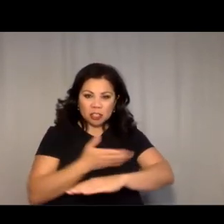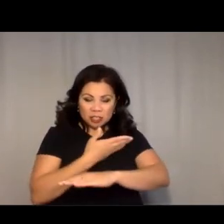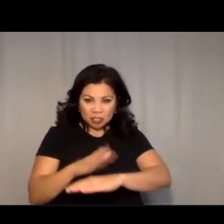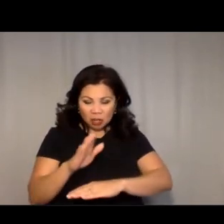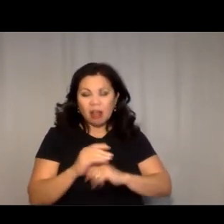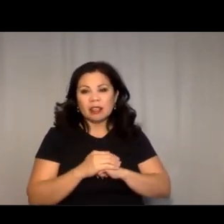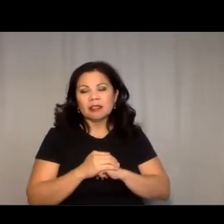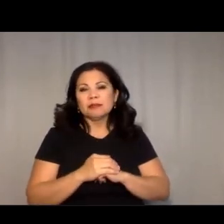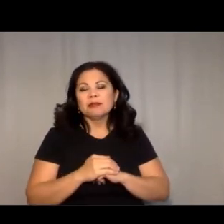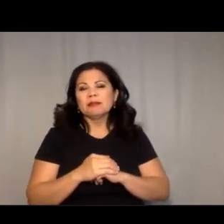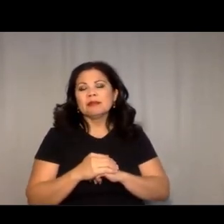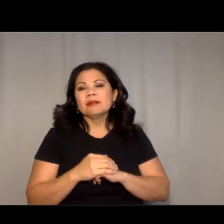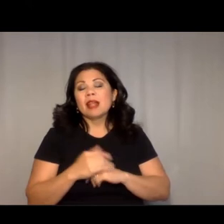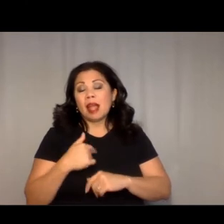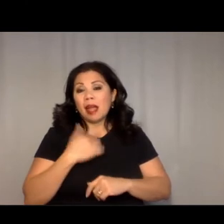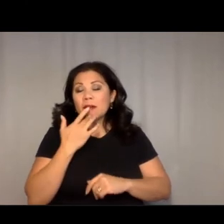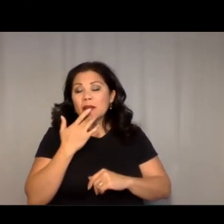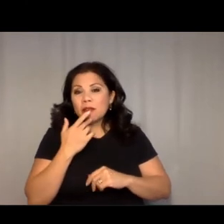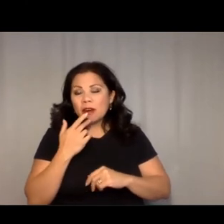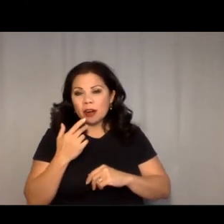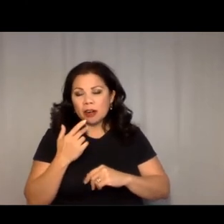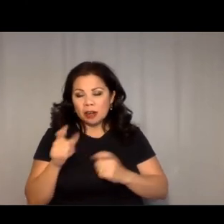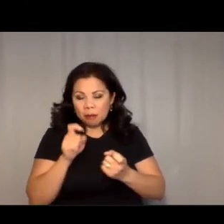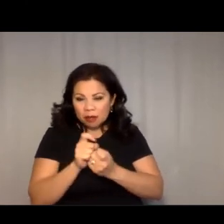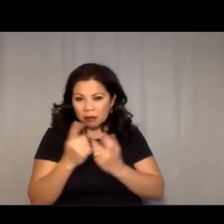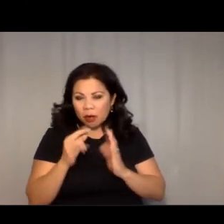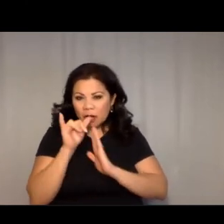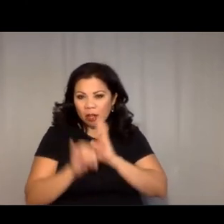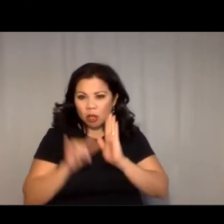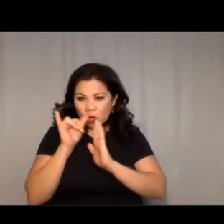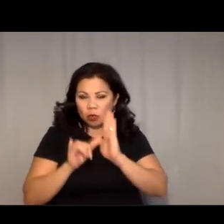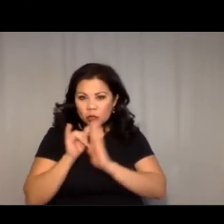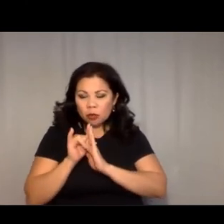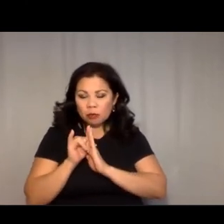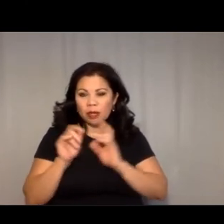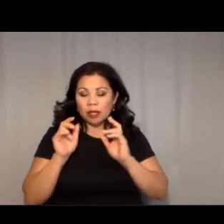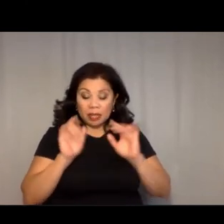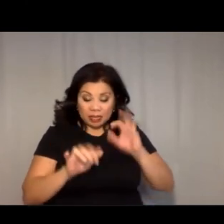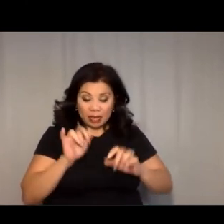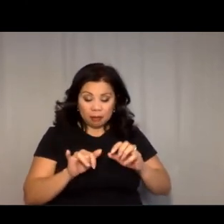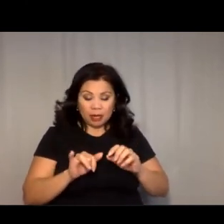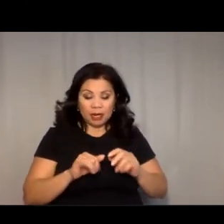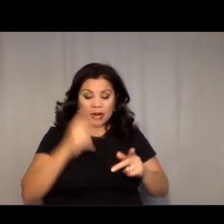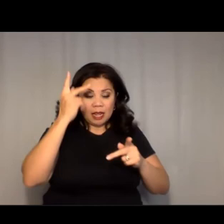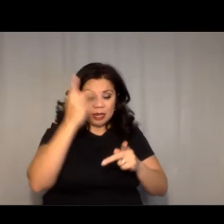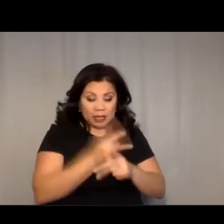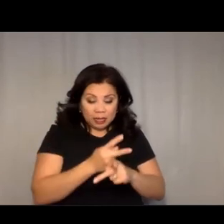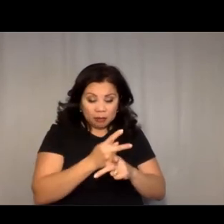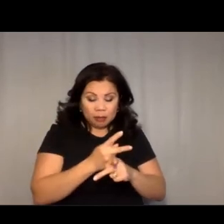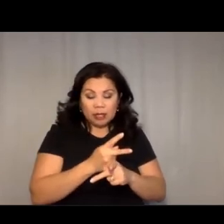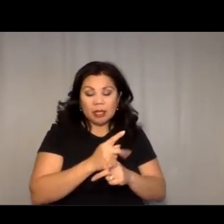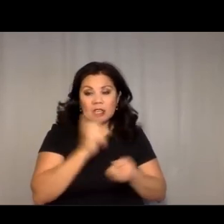that I usually like to show in class is if you type in on YouTube, keep change flip vocabulary,